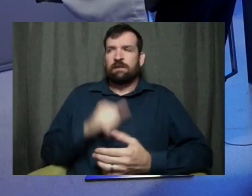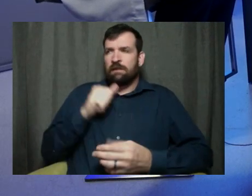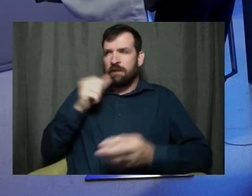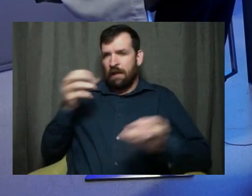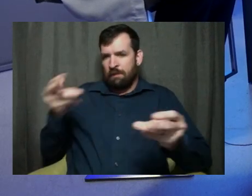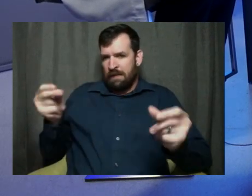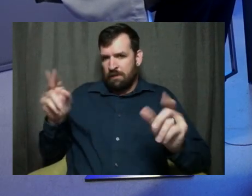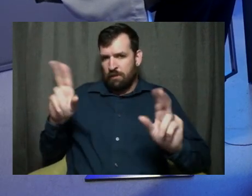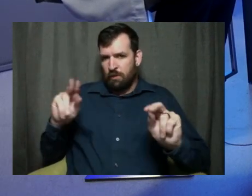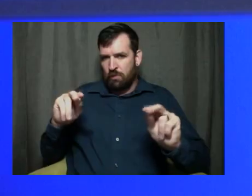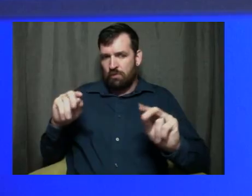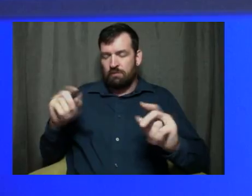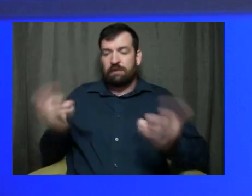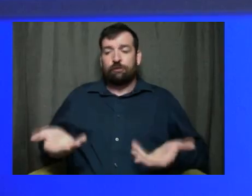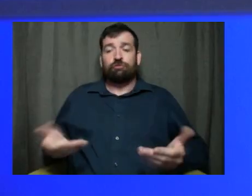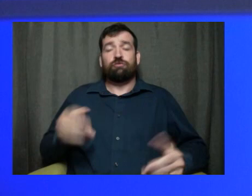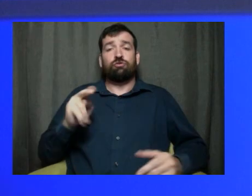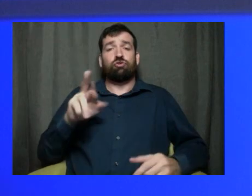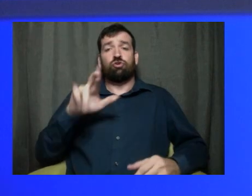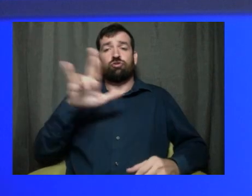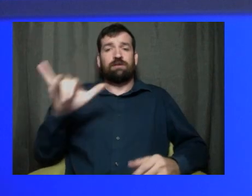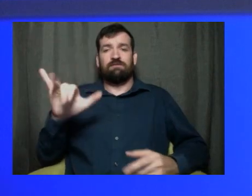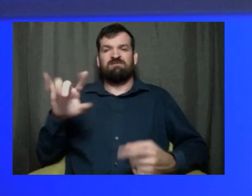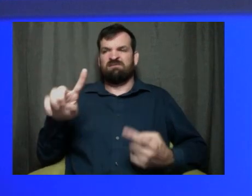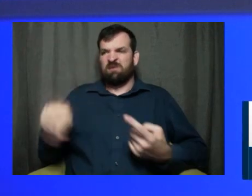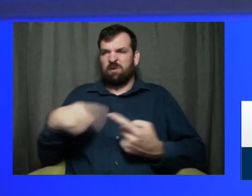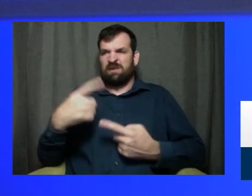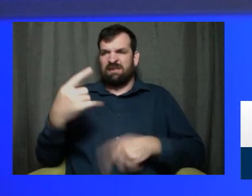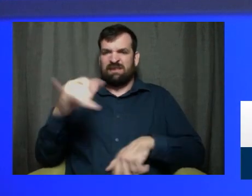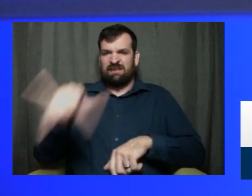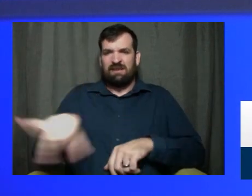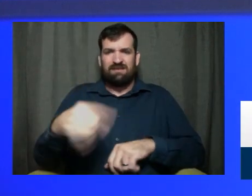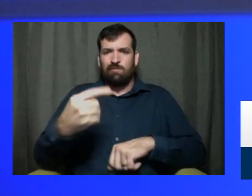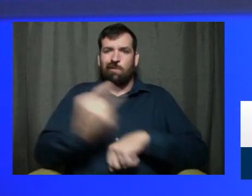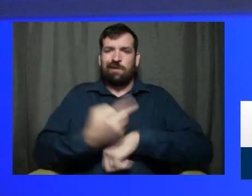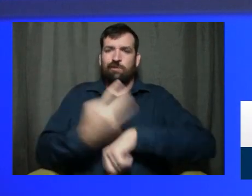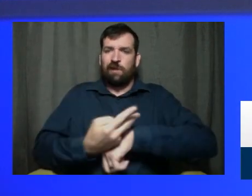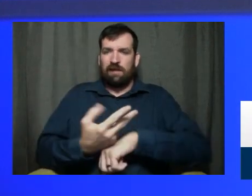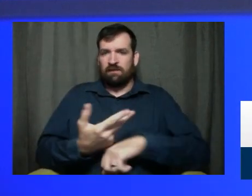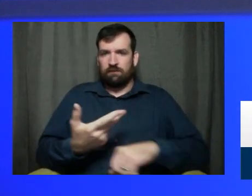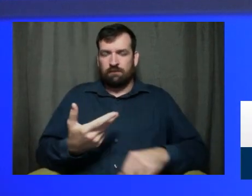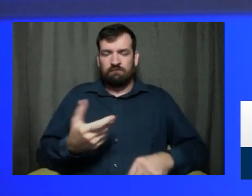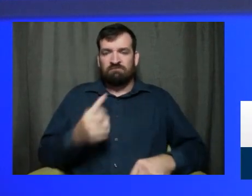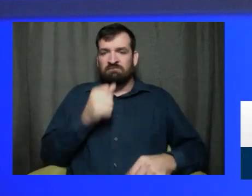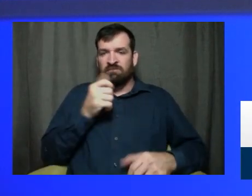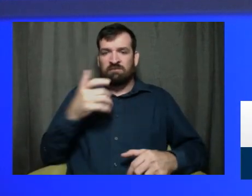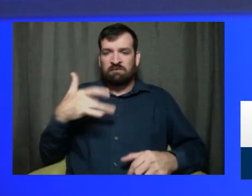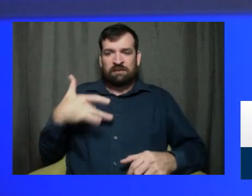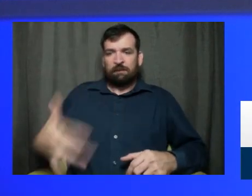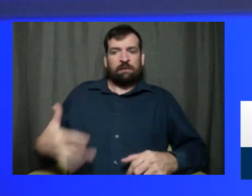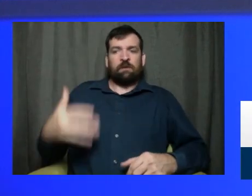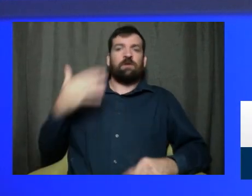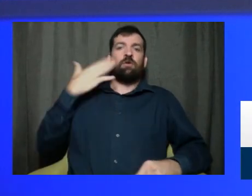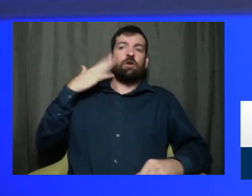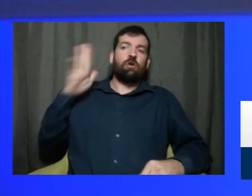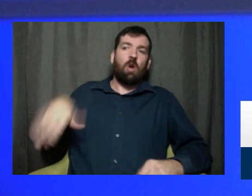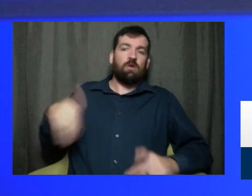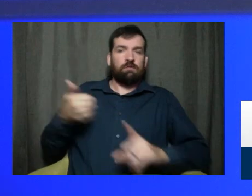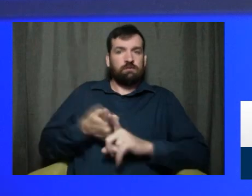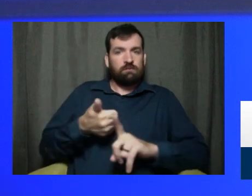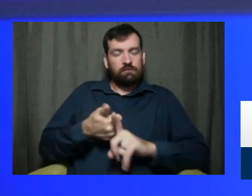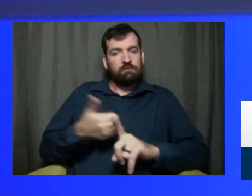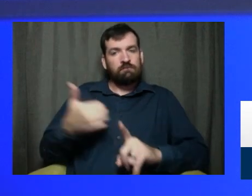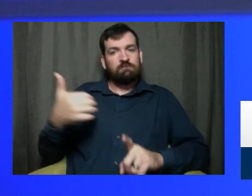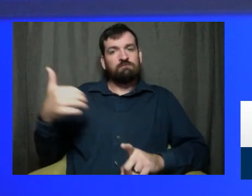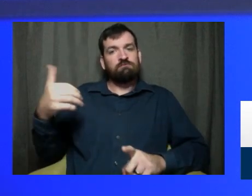least on the nursery side, babies are only in the hospital for 1 or 2 days, and so we don't typically know at that point in time whether or not they have congenital